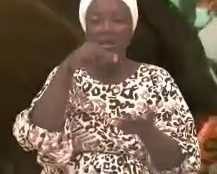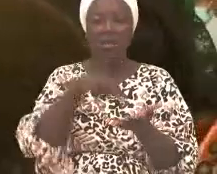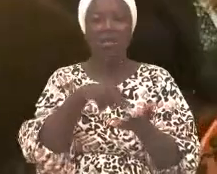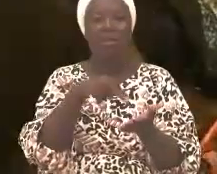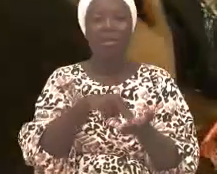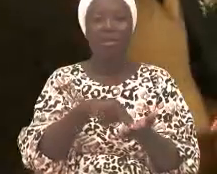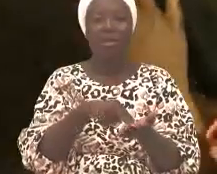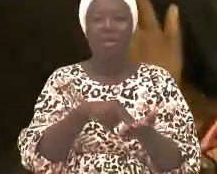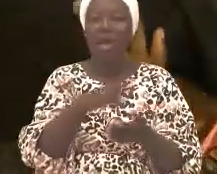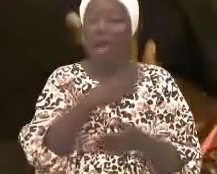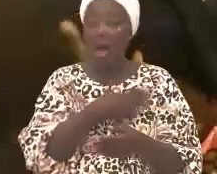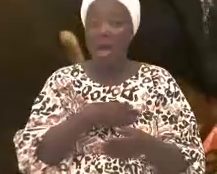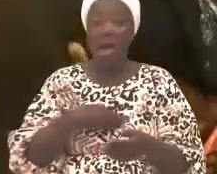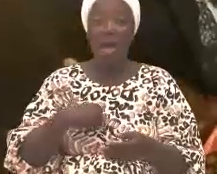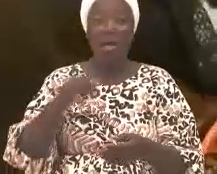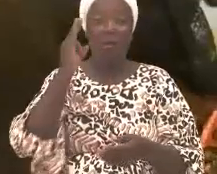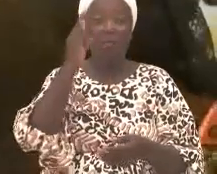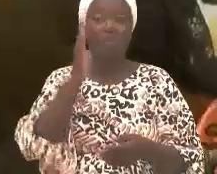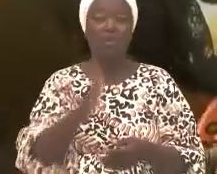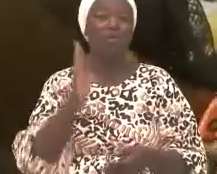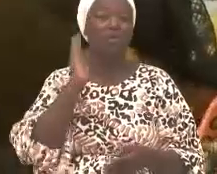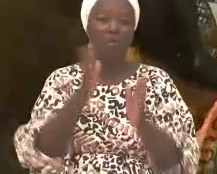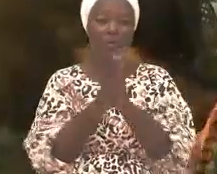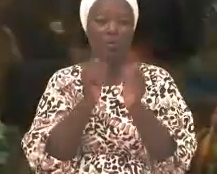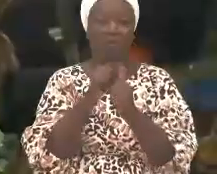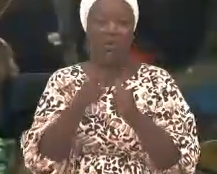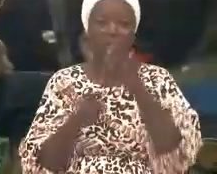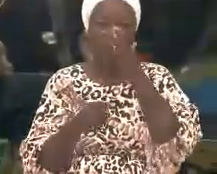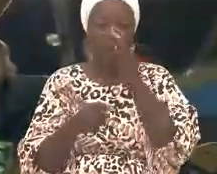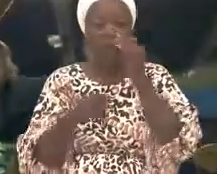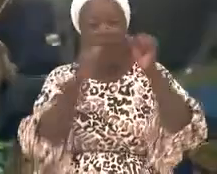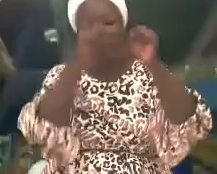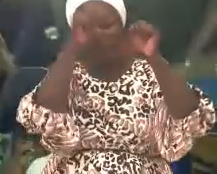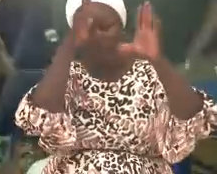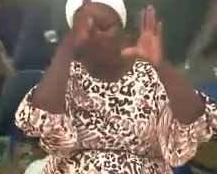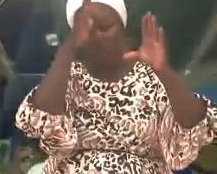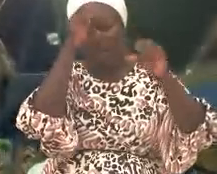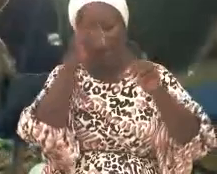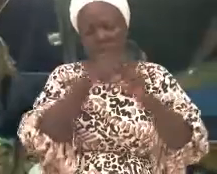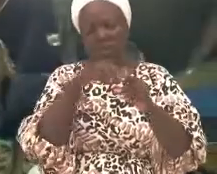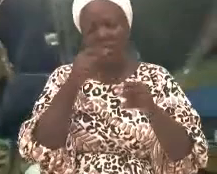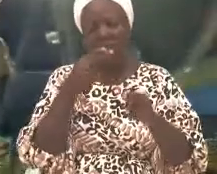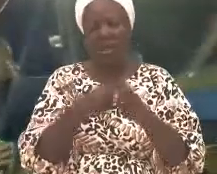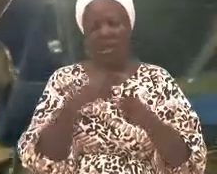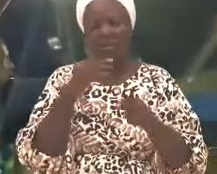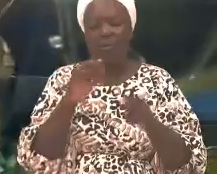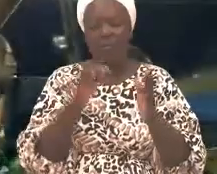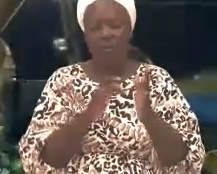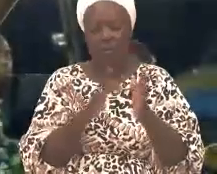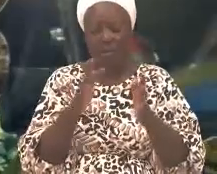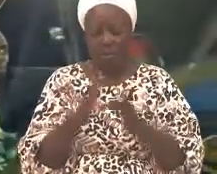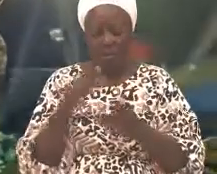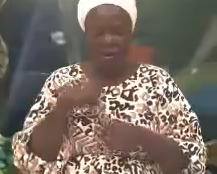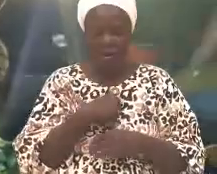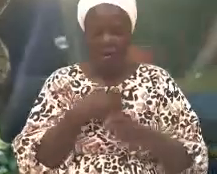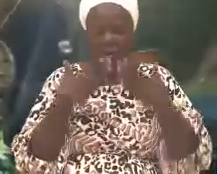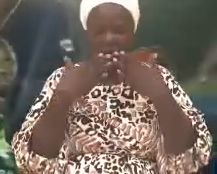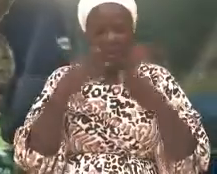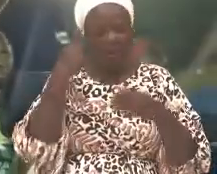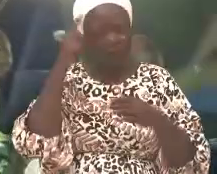will pray with you. Father, in the name of Jesus, we thank you for what we have